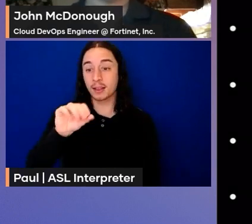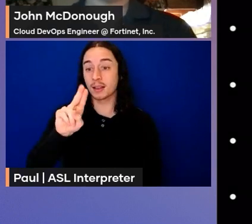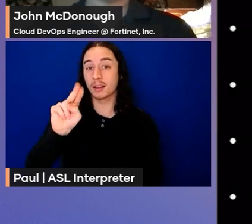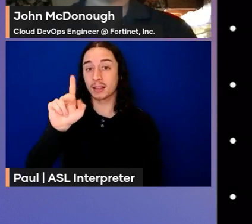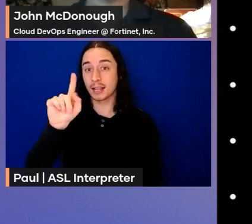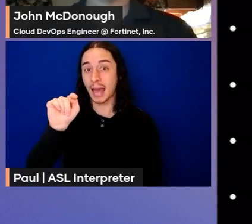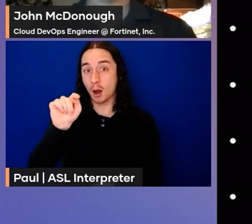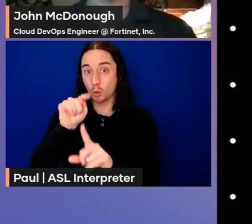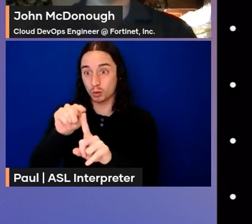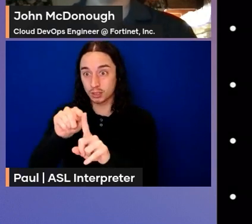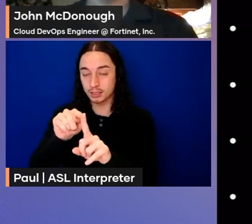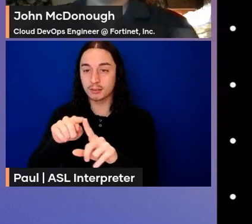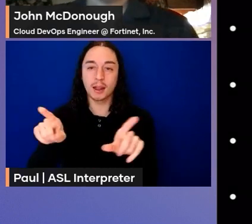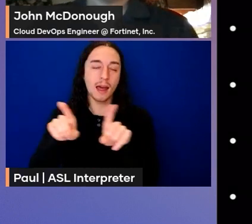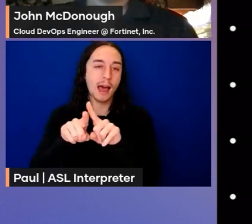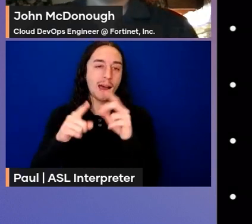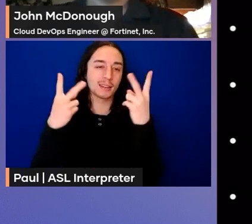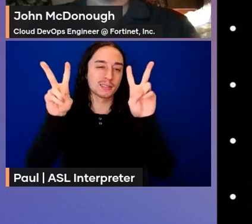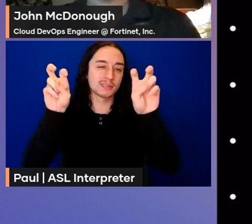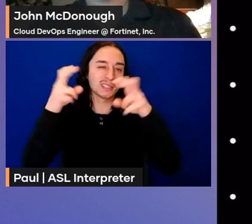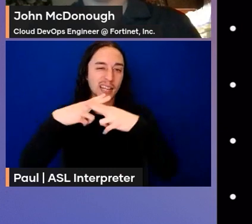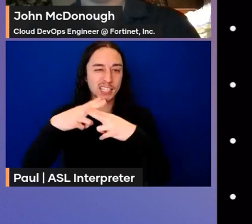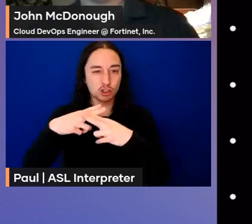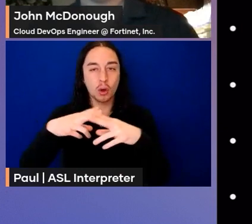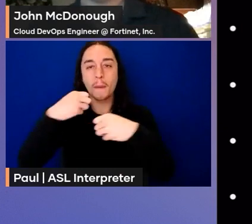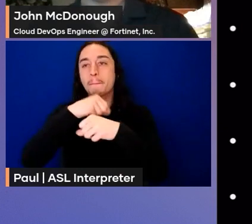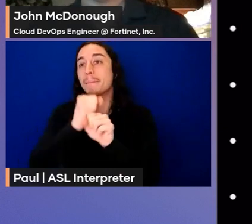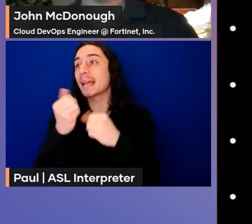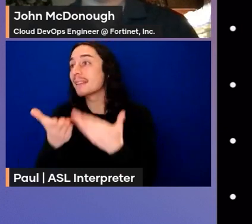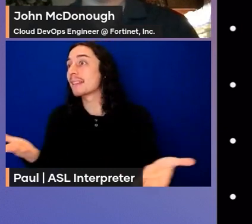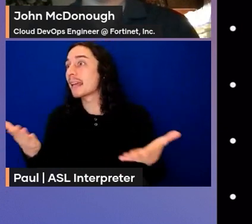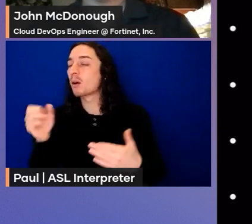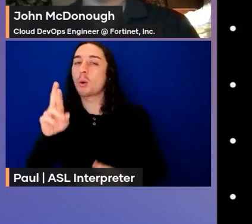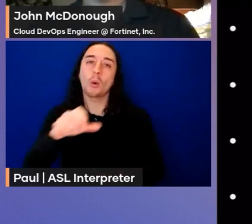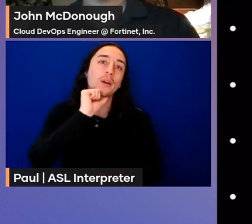as a conditional, make the thing or don't make the thing.